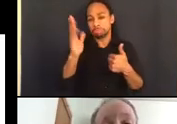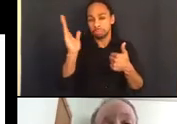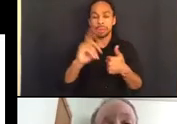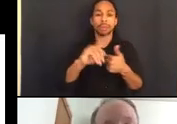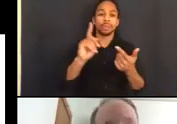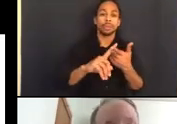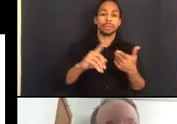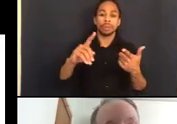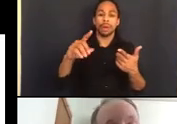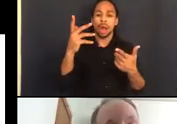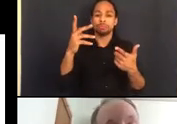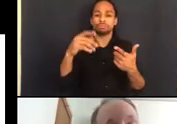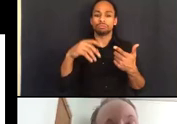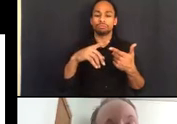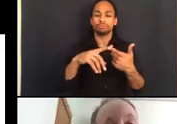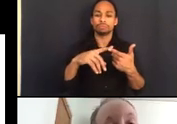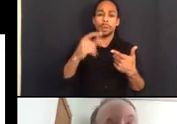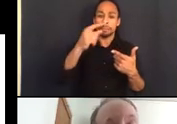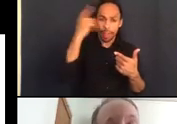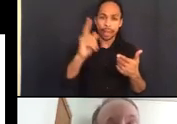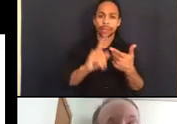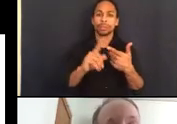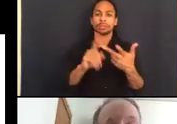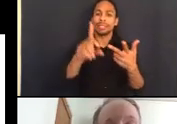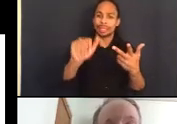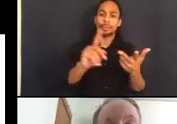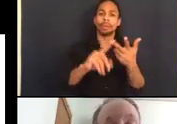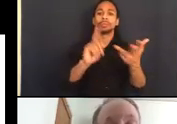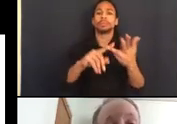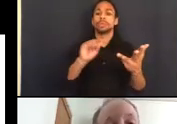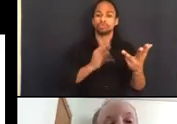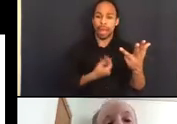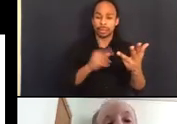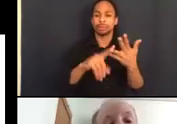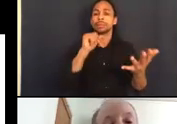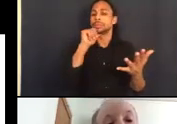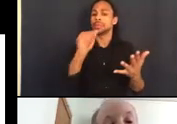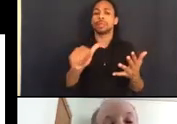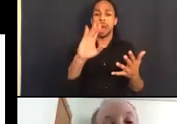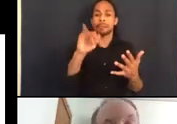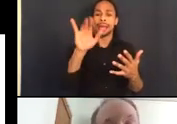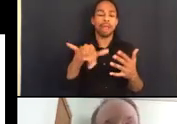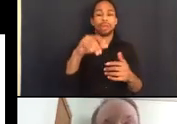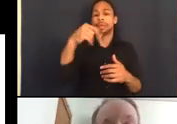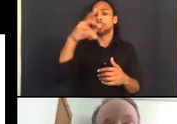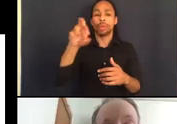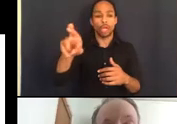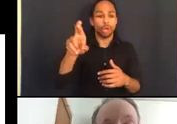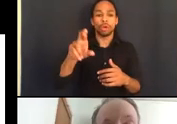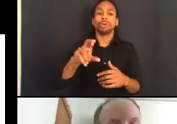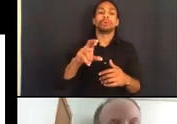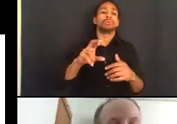Black, Indigenous people of color, and low-income folks. And the majority of us are survivors of medical violence and